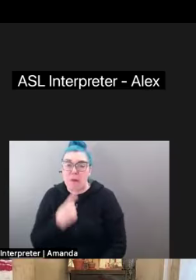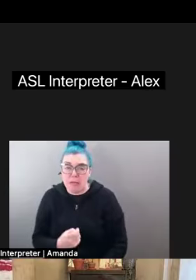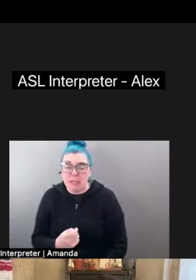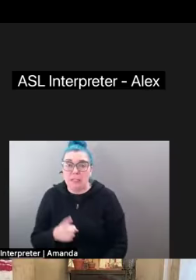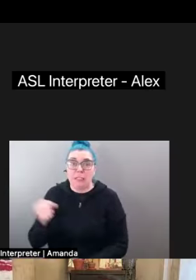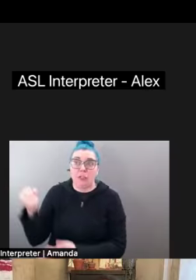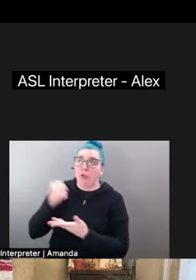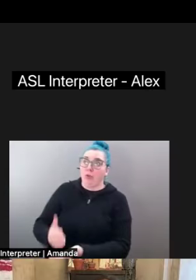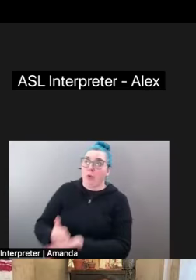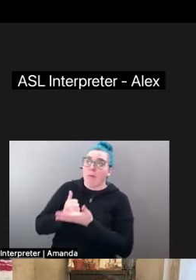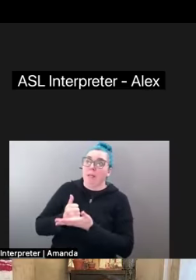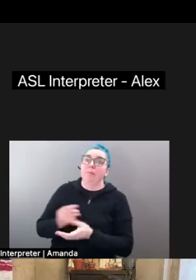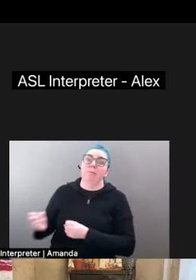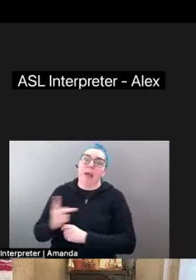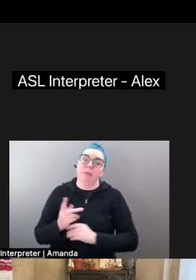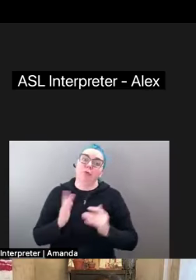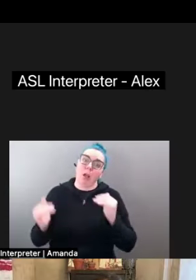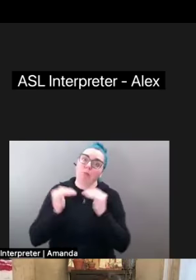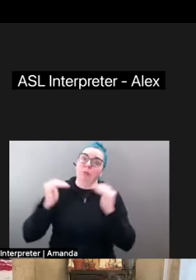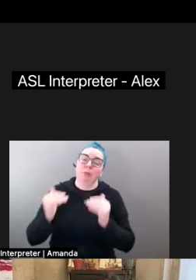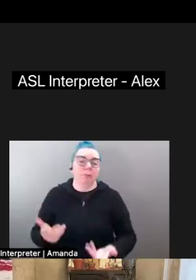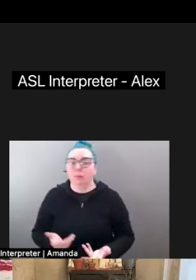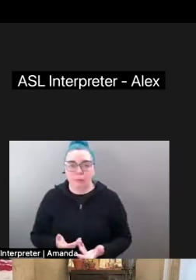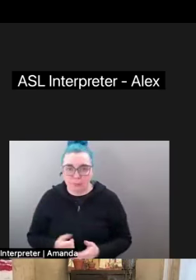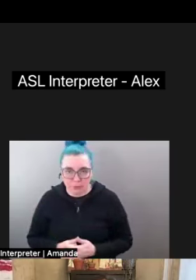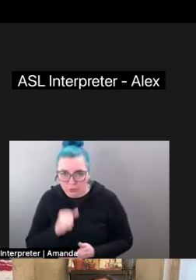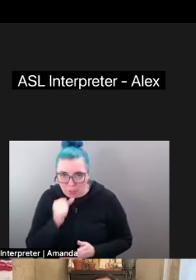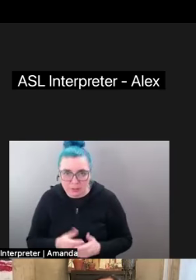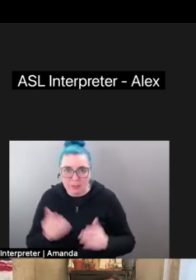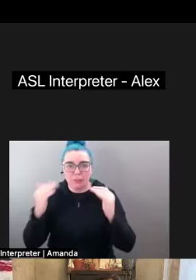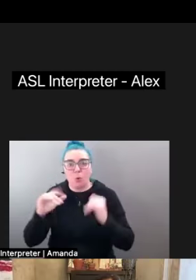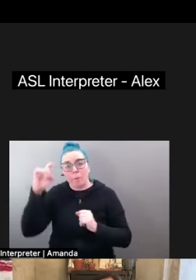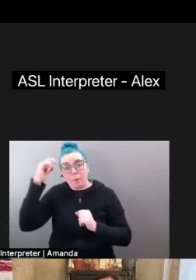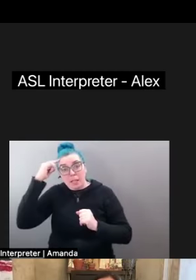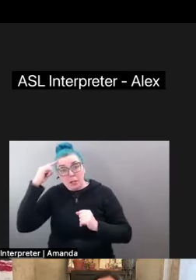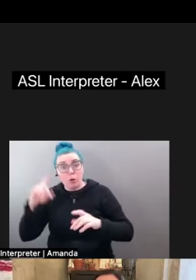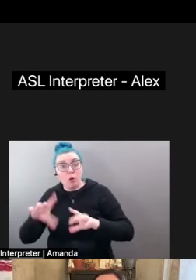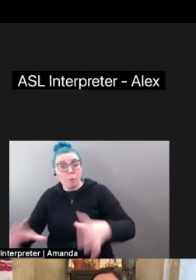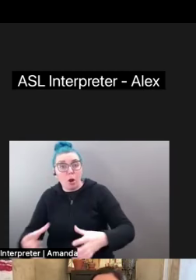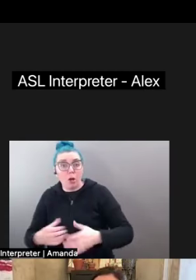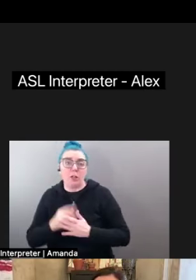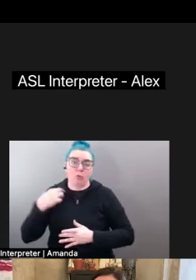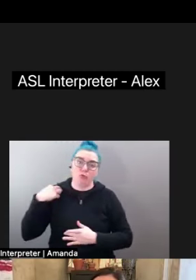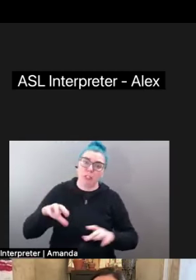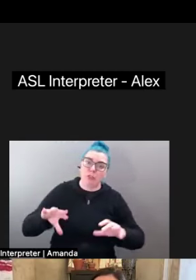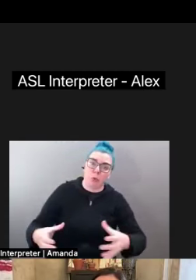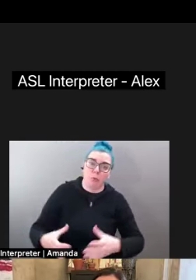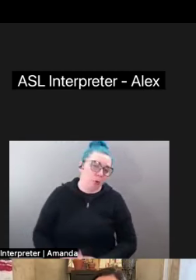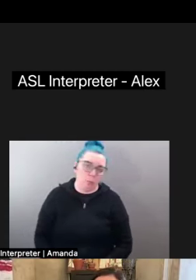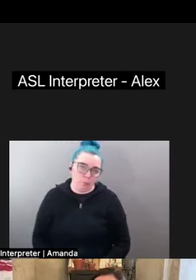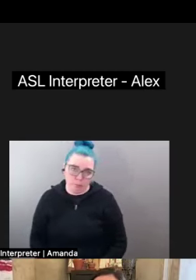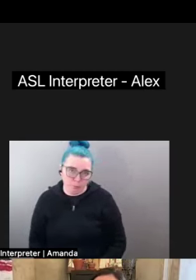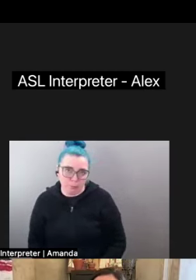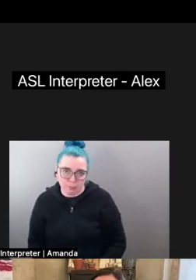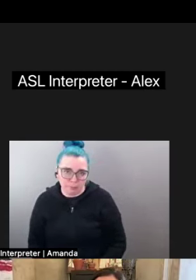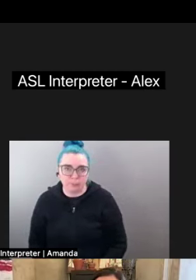an organization aligned with any political party or religious group. And then there's slightly different ineligible expenses for each category.